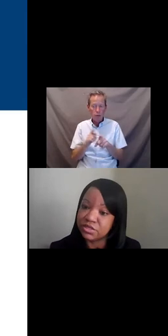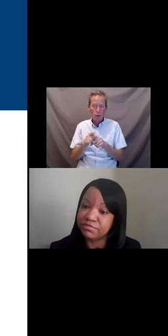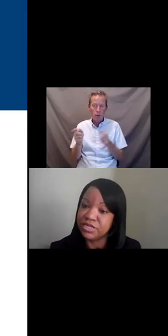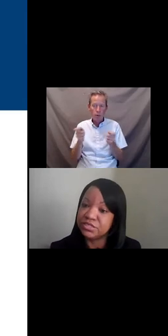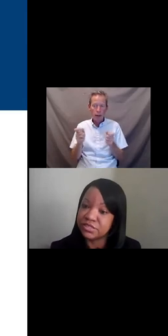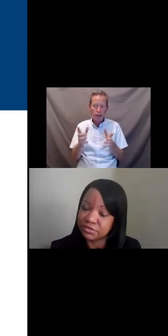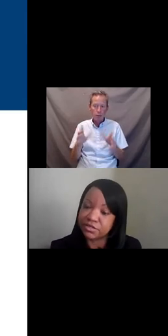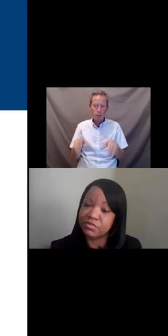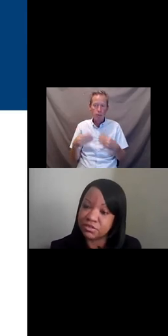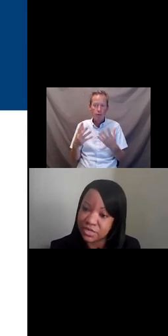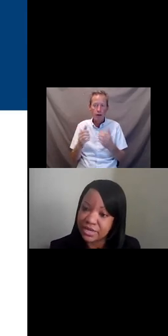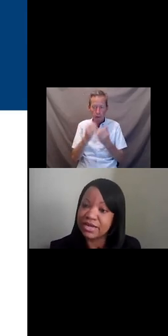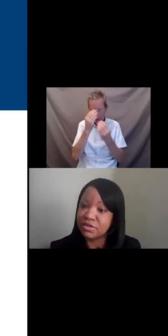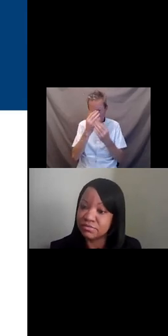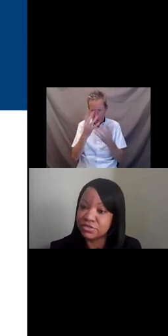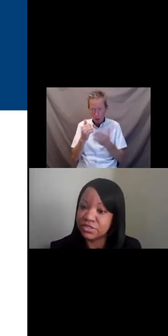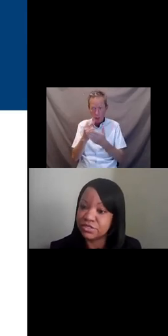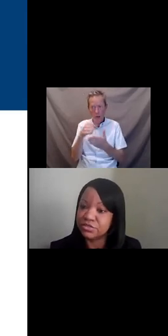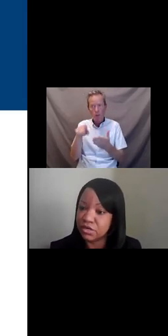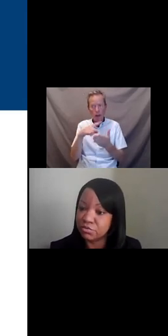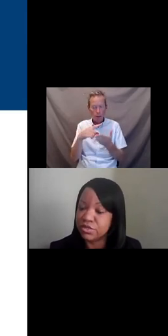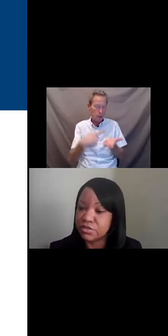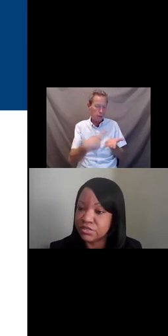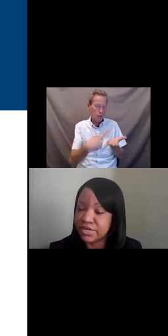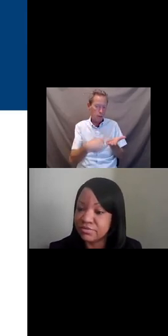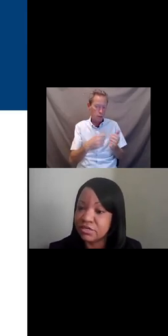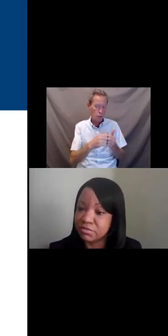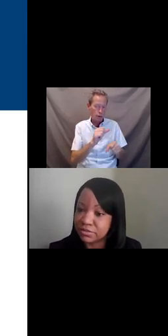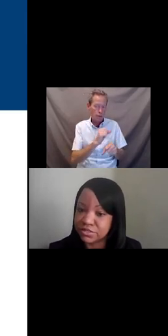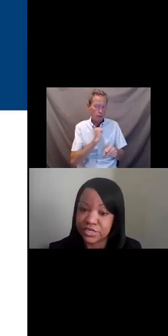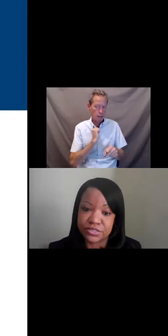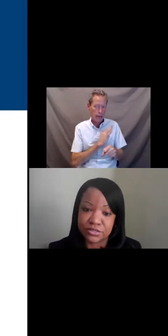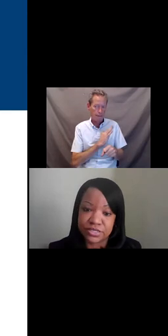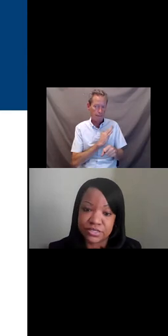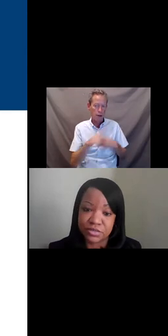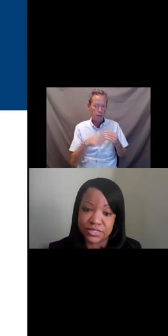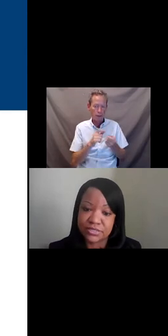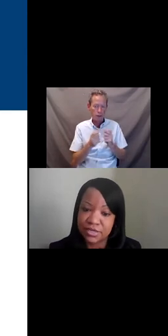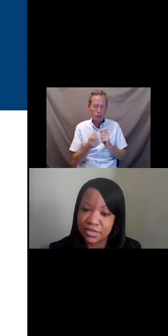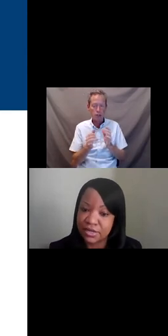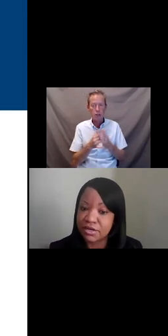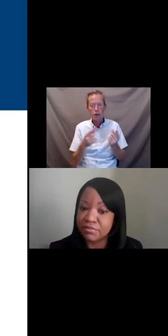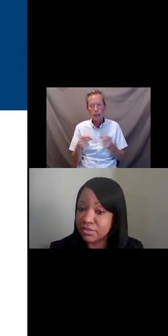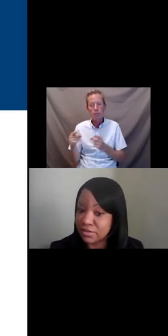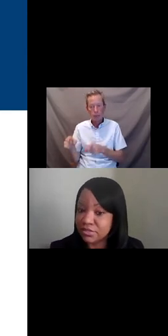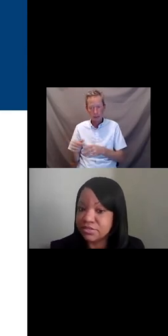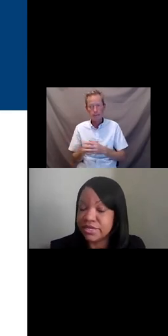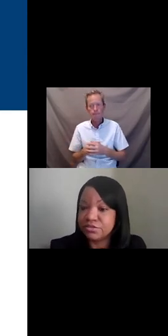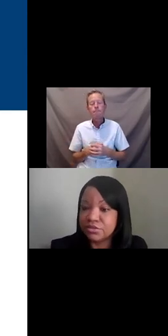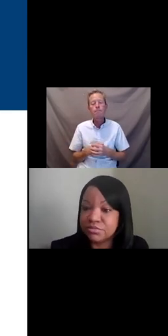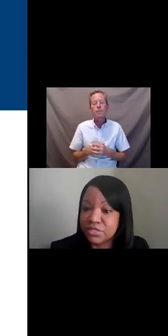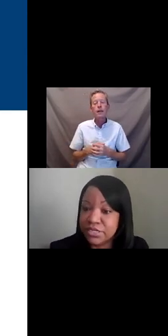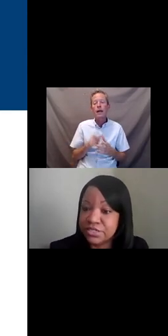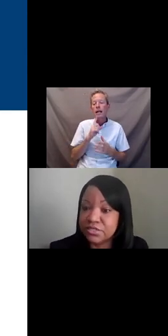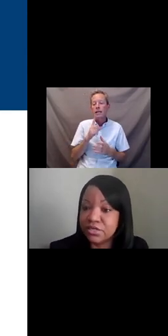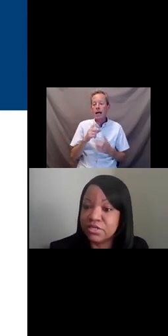also with information that will help them have conversations with their staff about the changes that are taking place. And then it's the